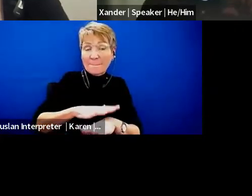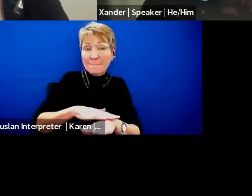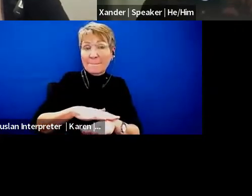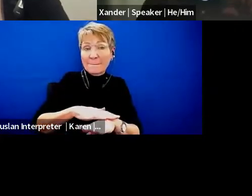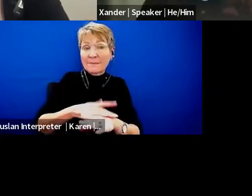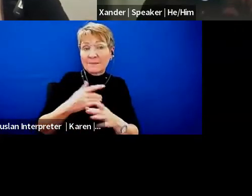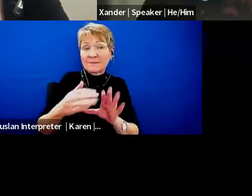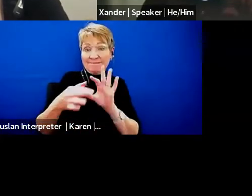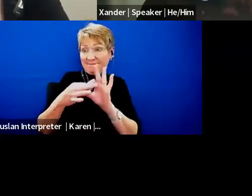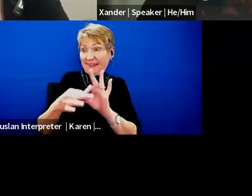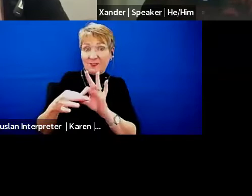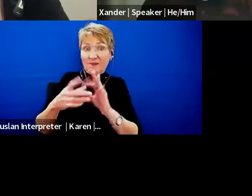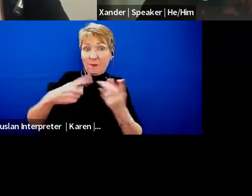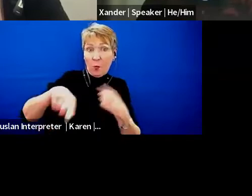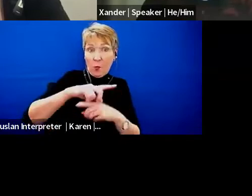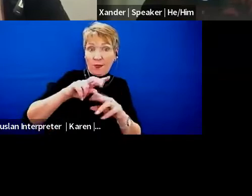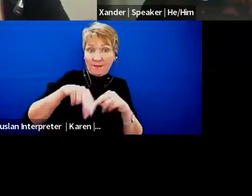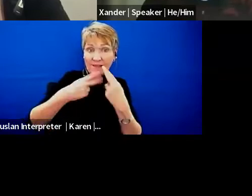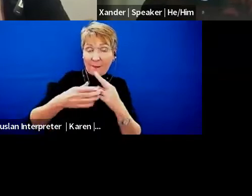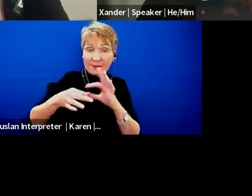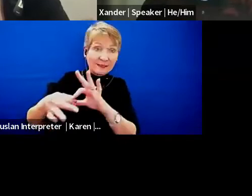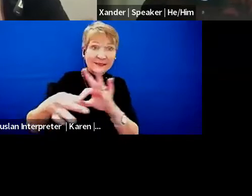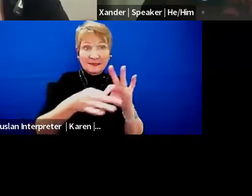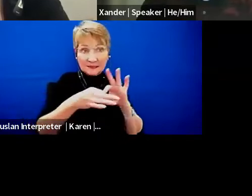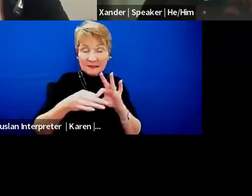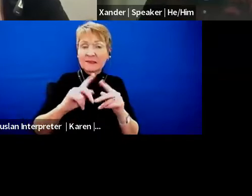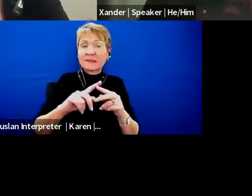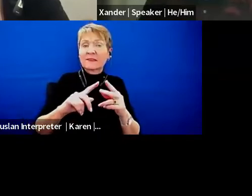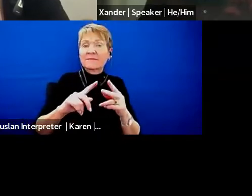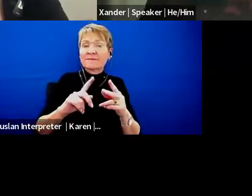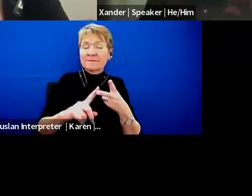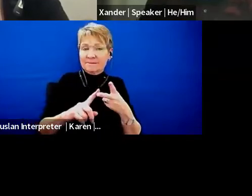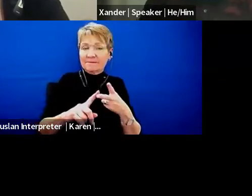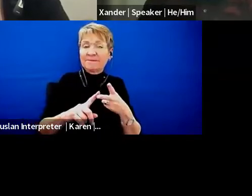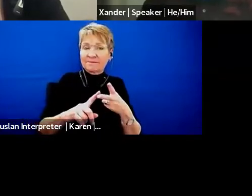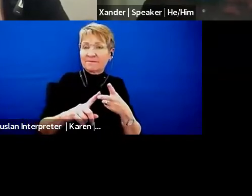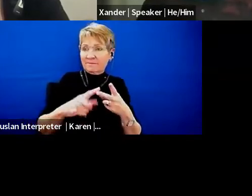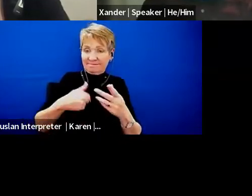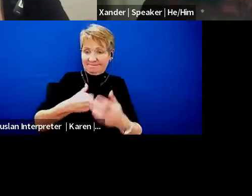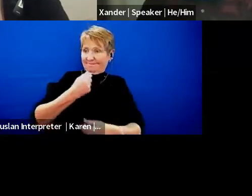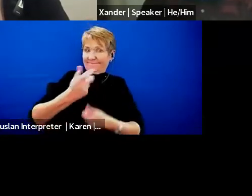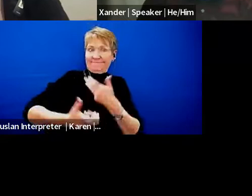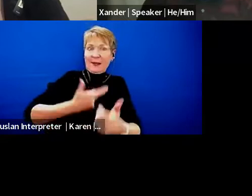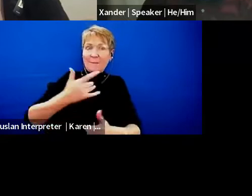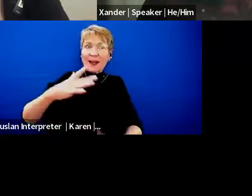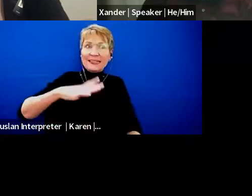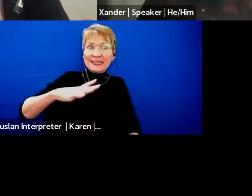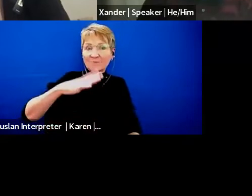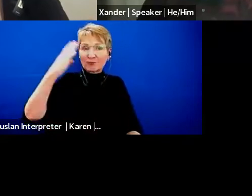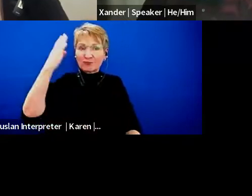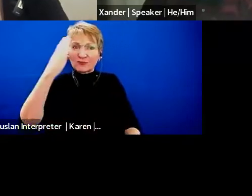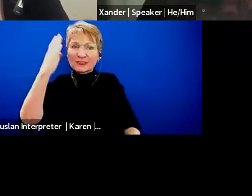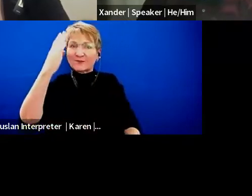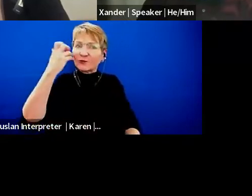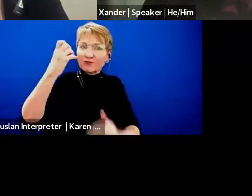connection for all family members, supporting and listening to the needs and dreams of all family members, and cultivating skills